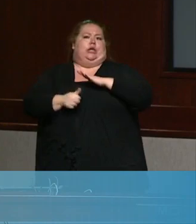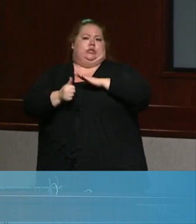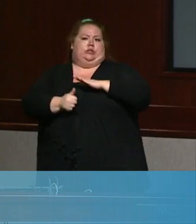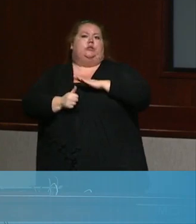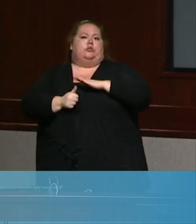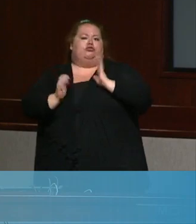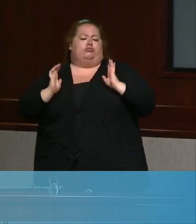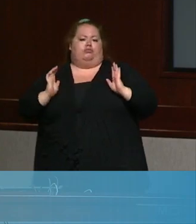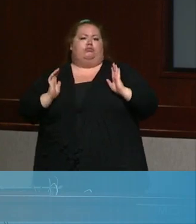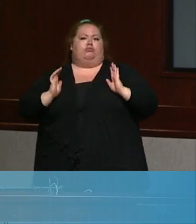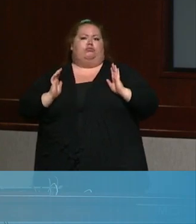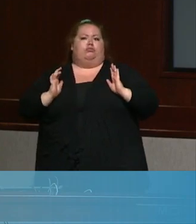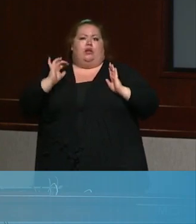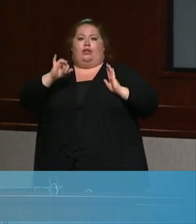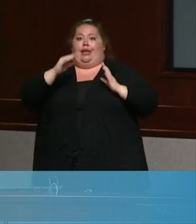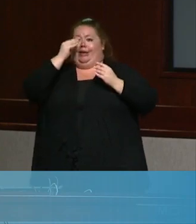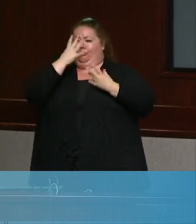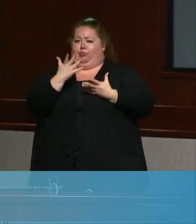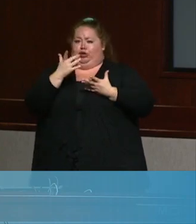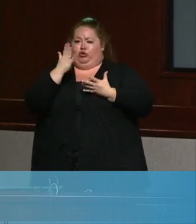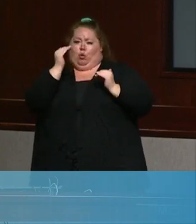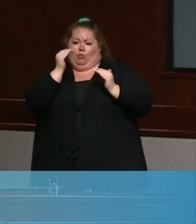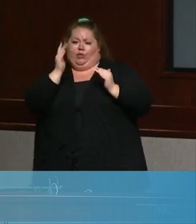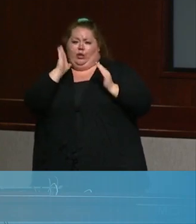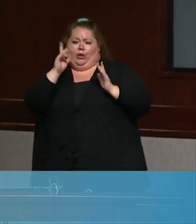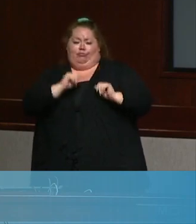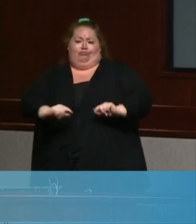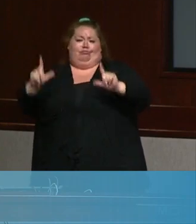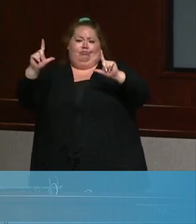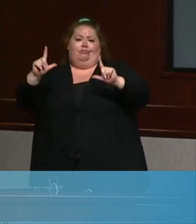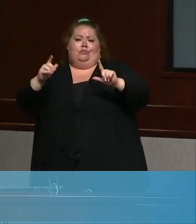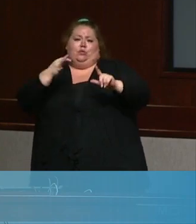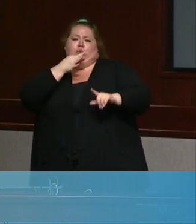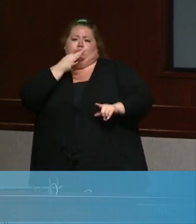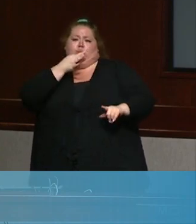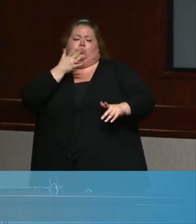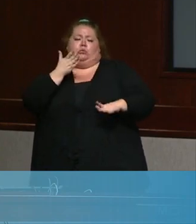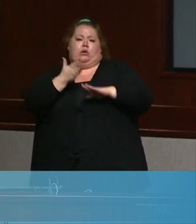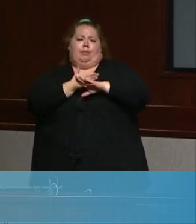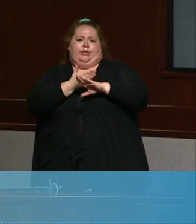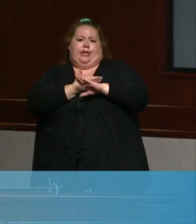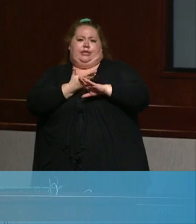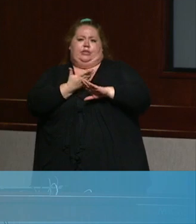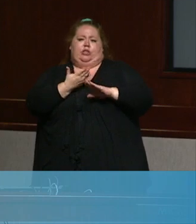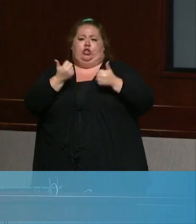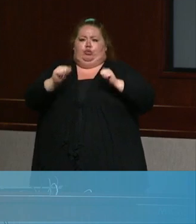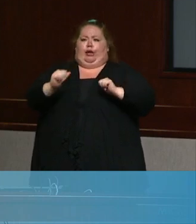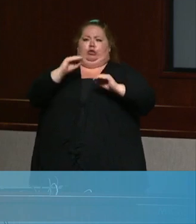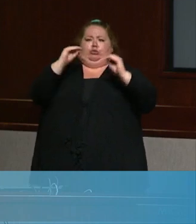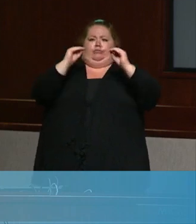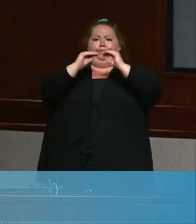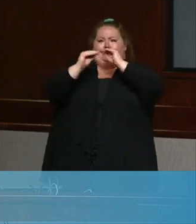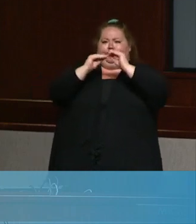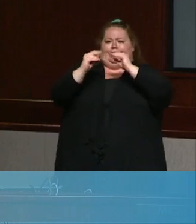making sure that that information is reflecting on our dashboard. So we are trying to reconcile those things,